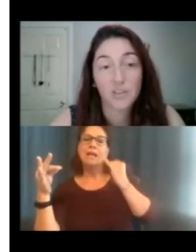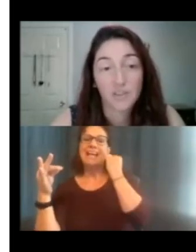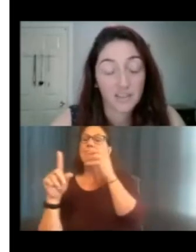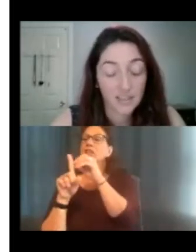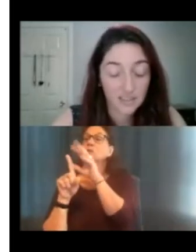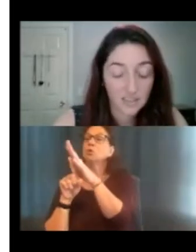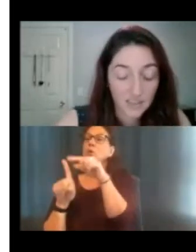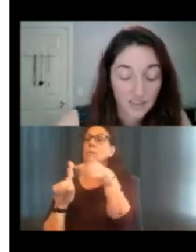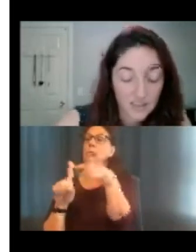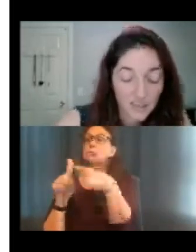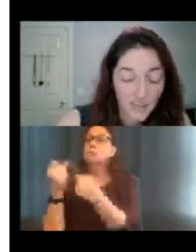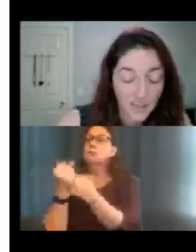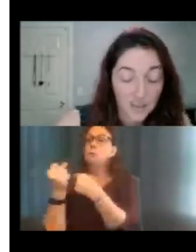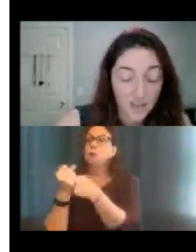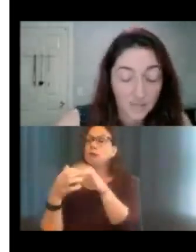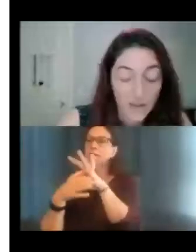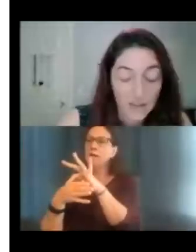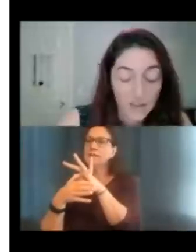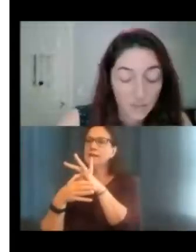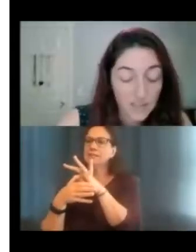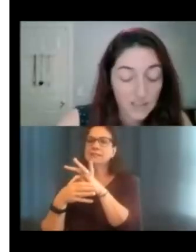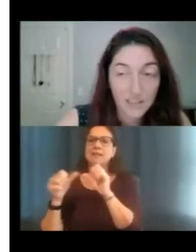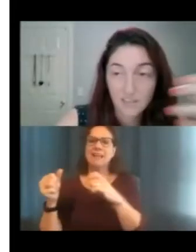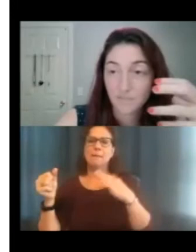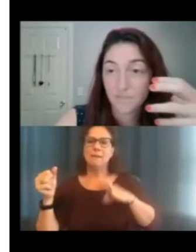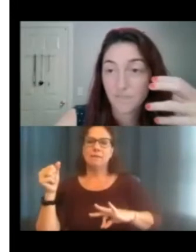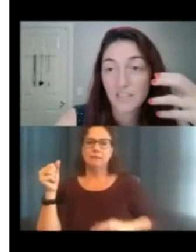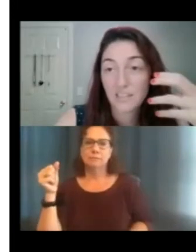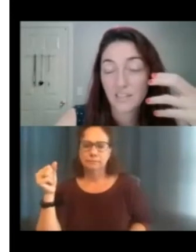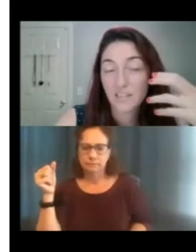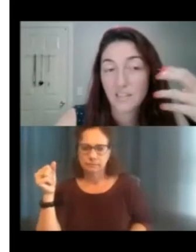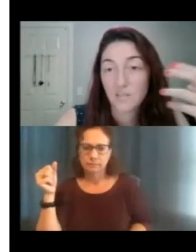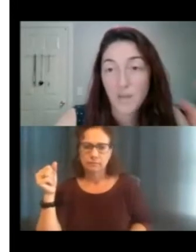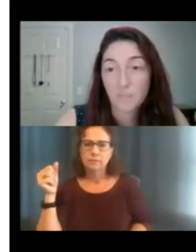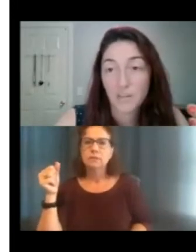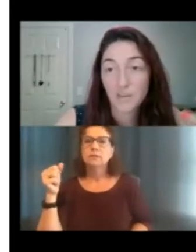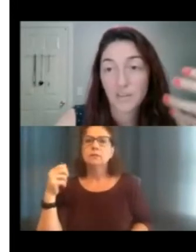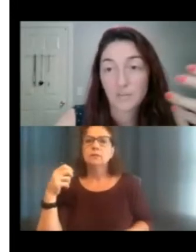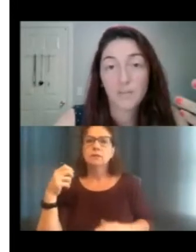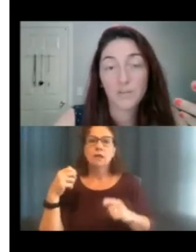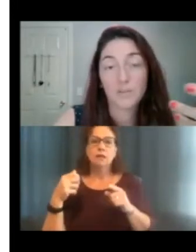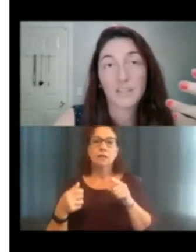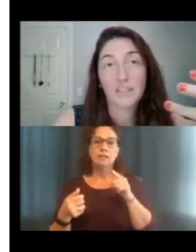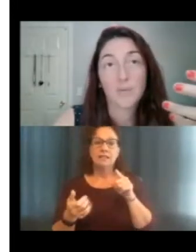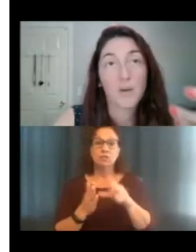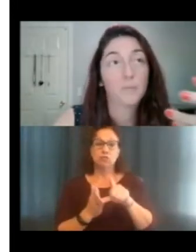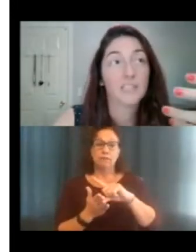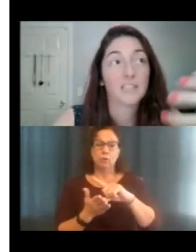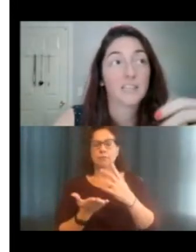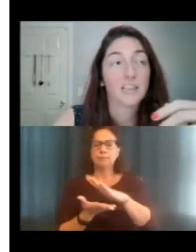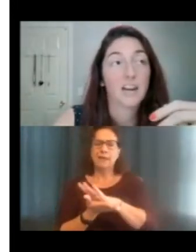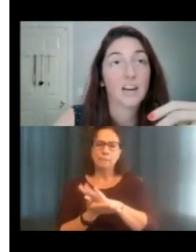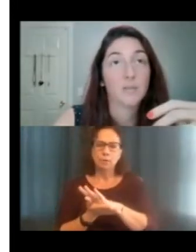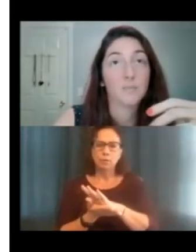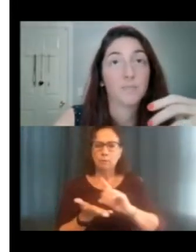or supportive contexts. And basically, this paper or this review that we